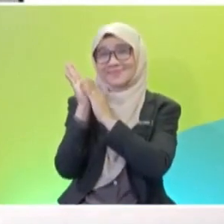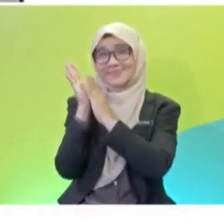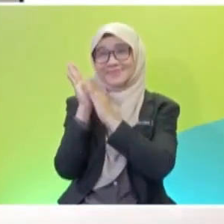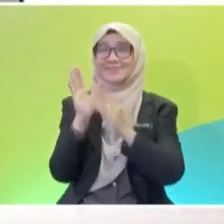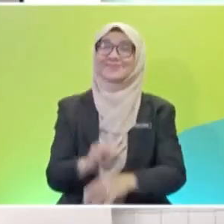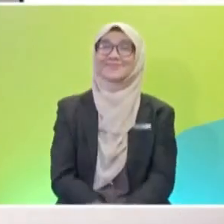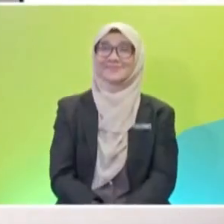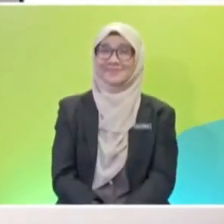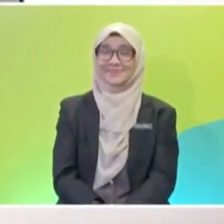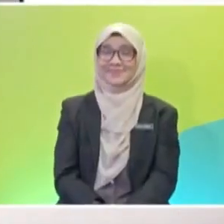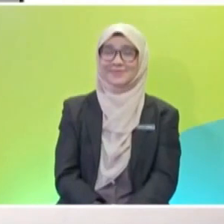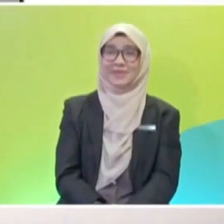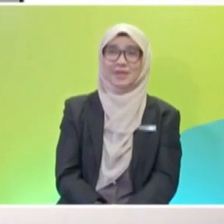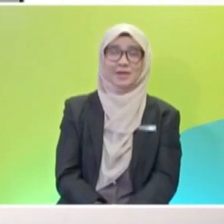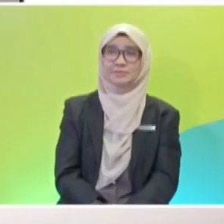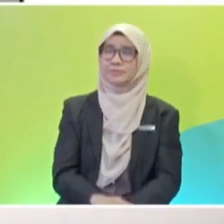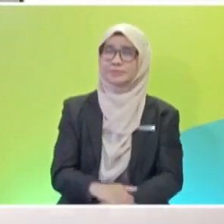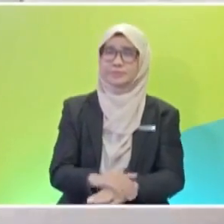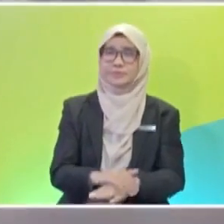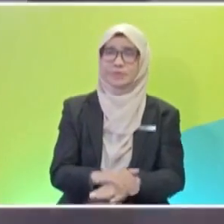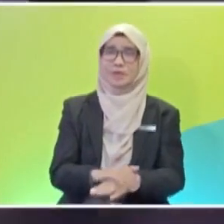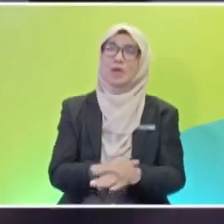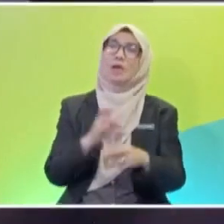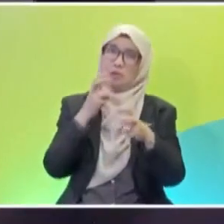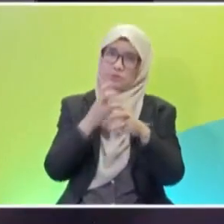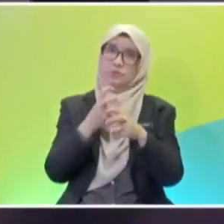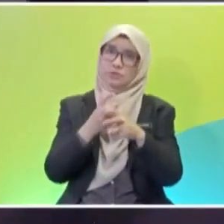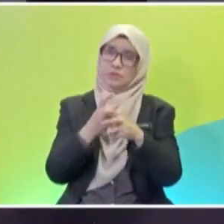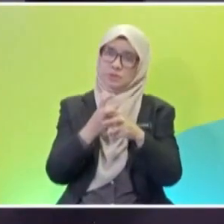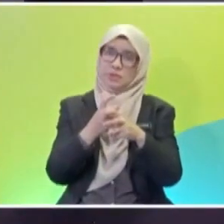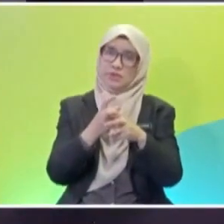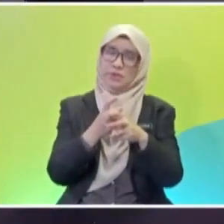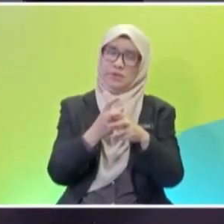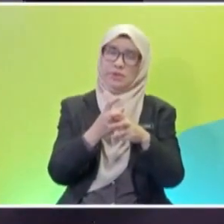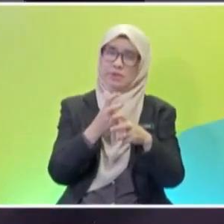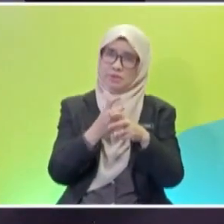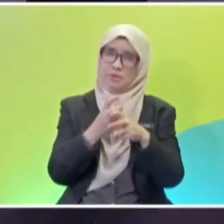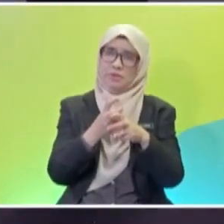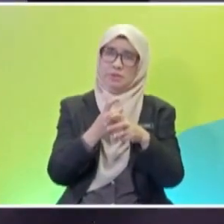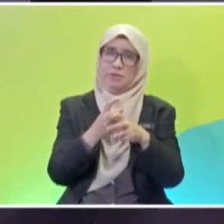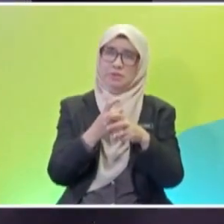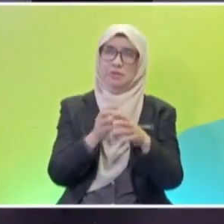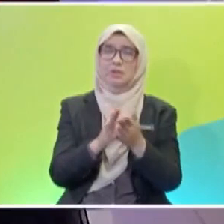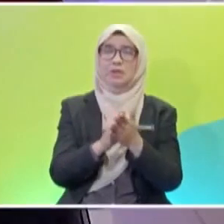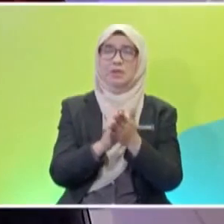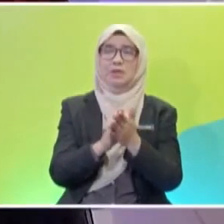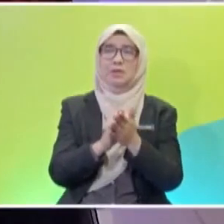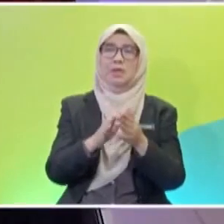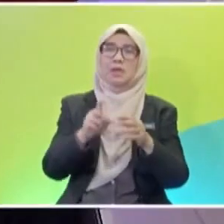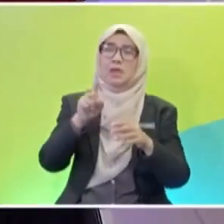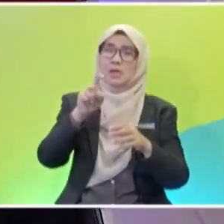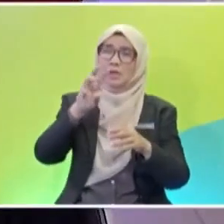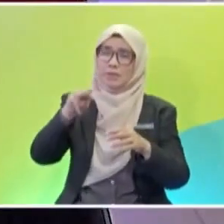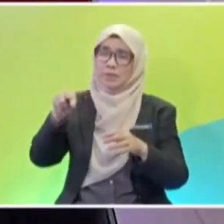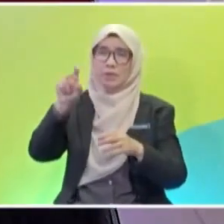really an easy task. It's not as simple as reading a question and finding the answer in the paragraph. This requires quite a little